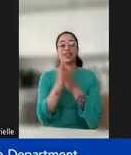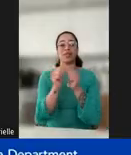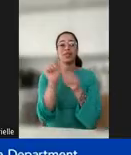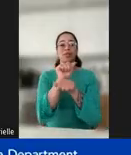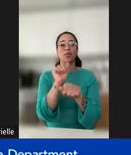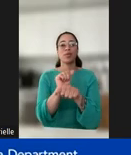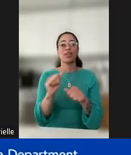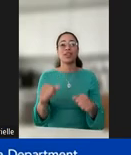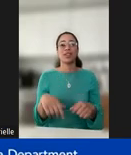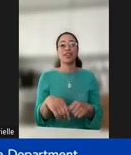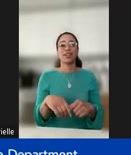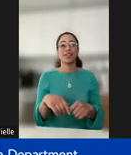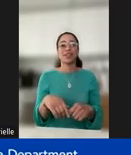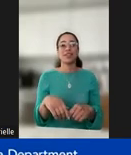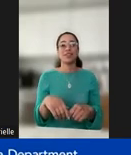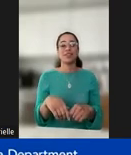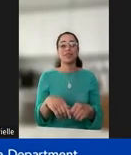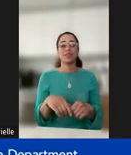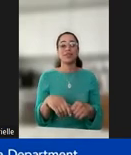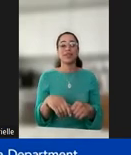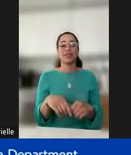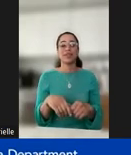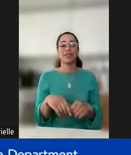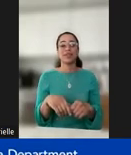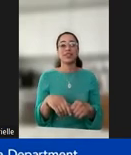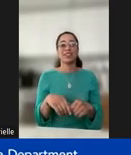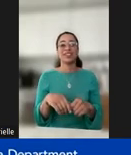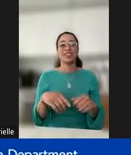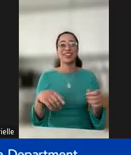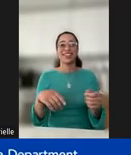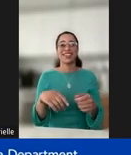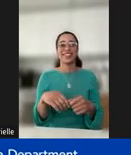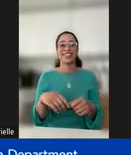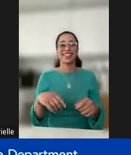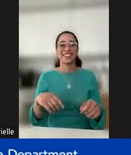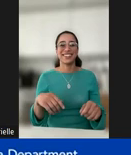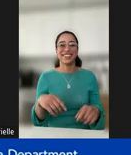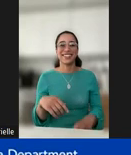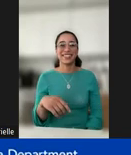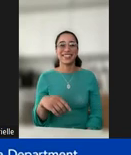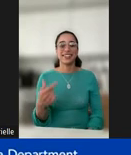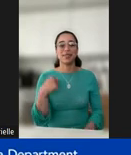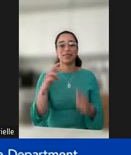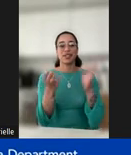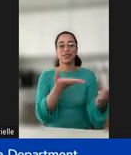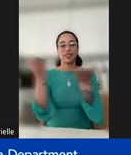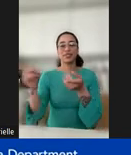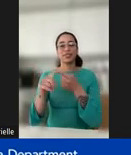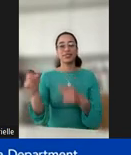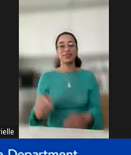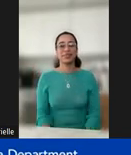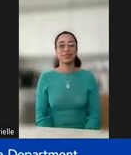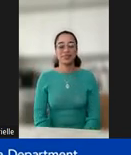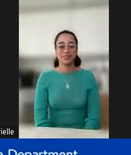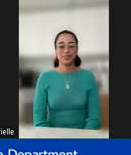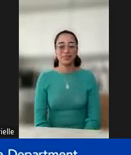doing in Butte County with Hmong elders. So without further ado, I'm going to turn it over to you, Sang. Thank you for joining us. Thank you.